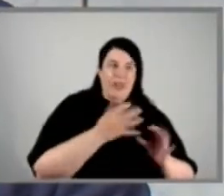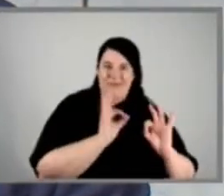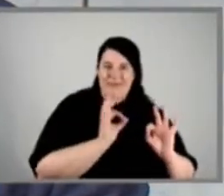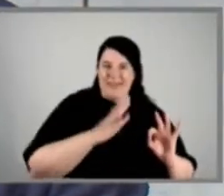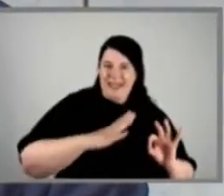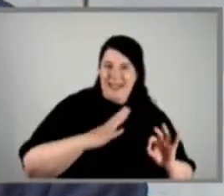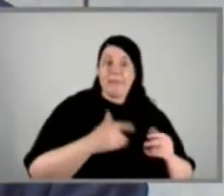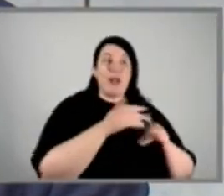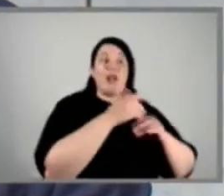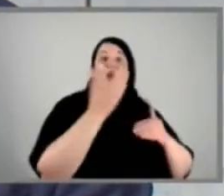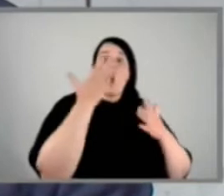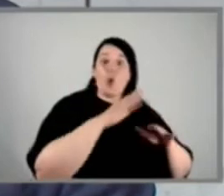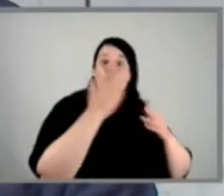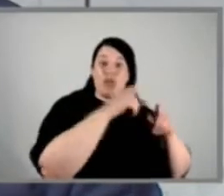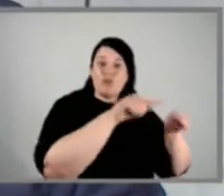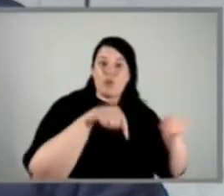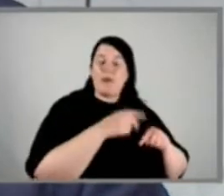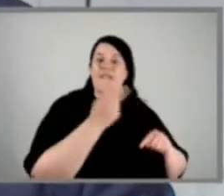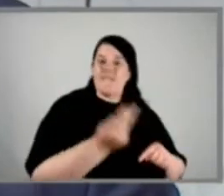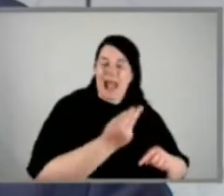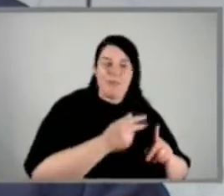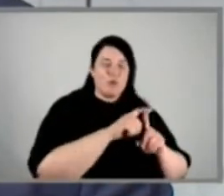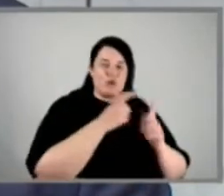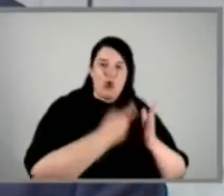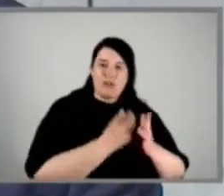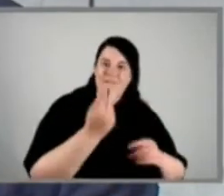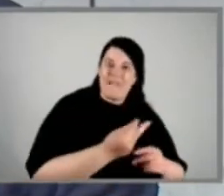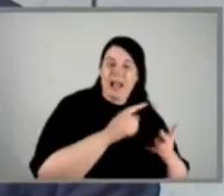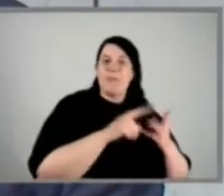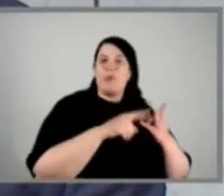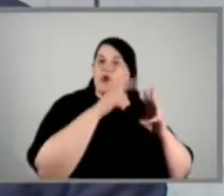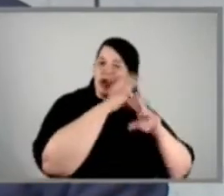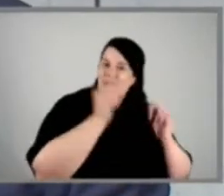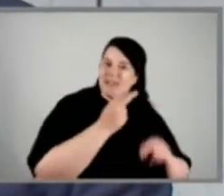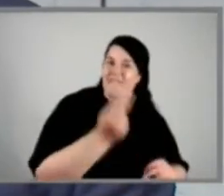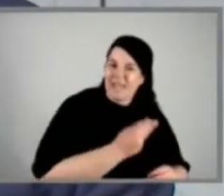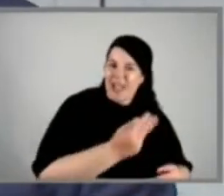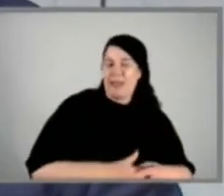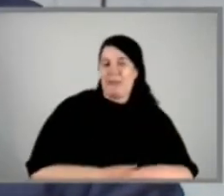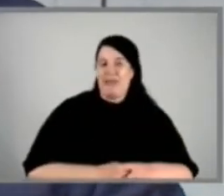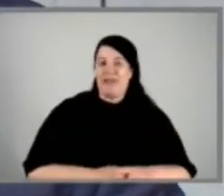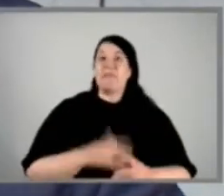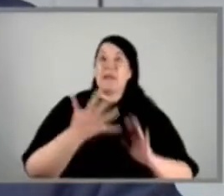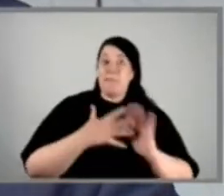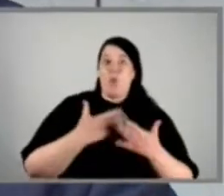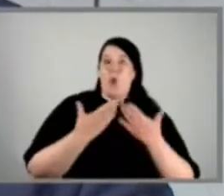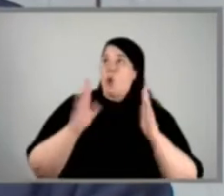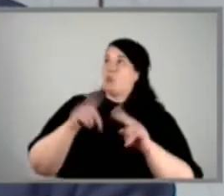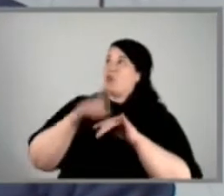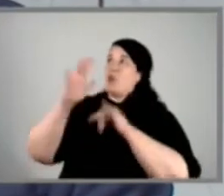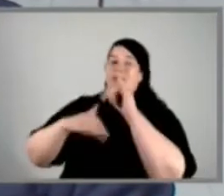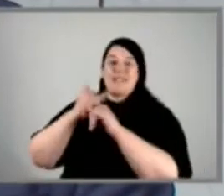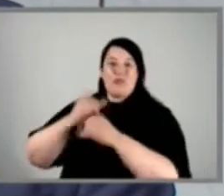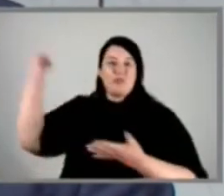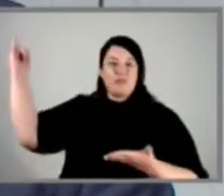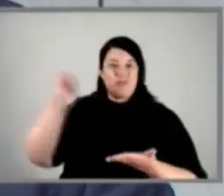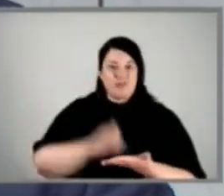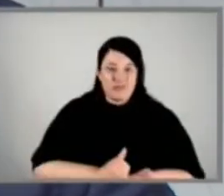to come home, and that will be helpful without accessing one additional room and having or one additional police